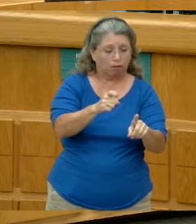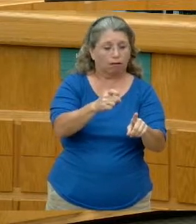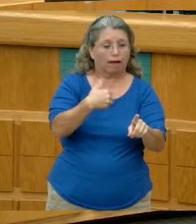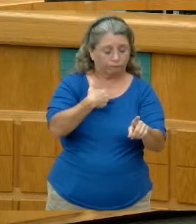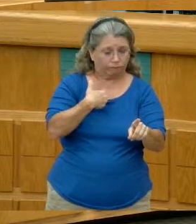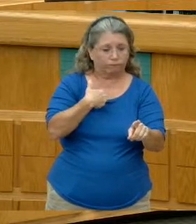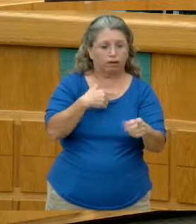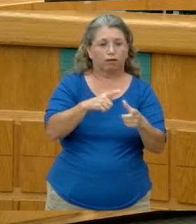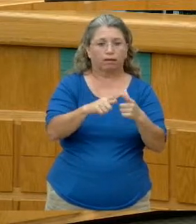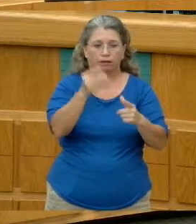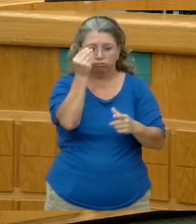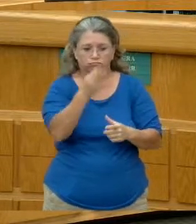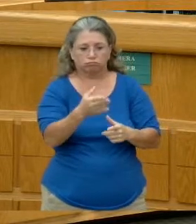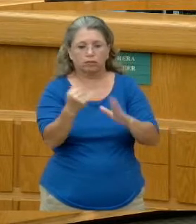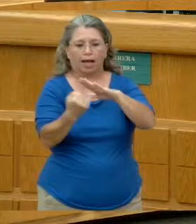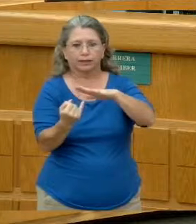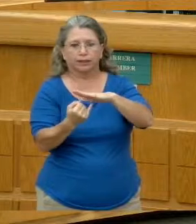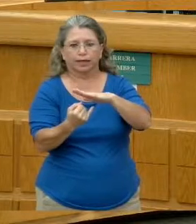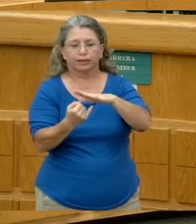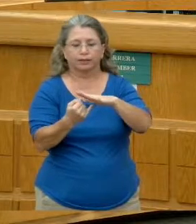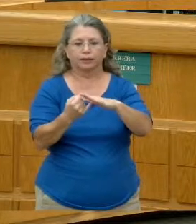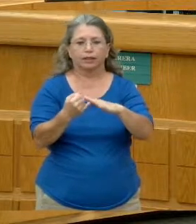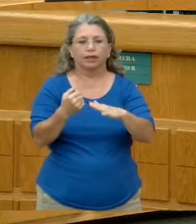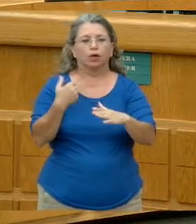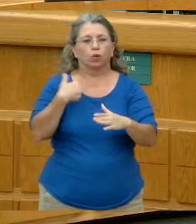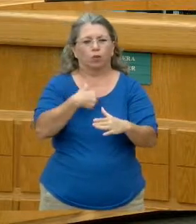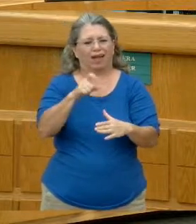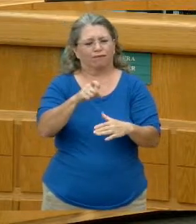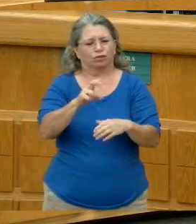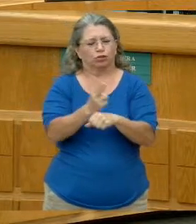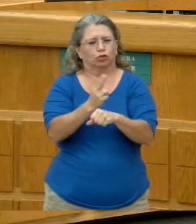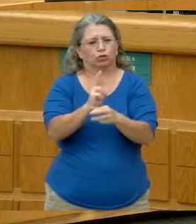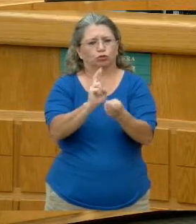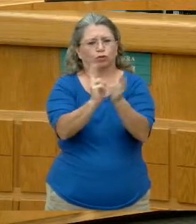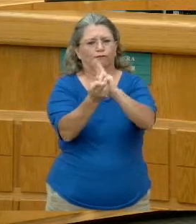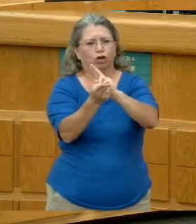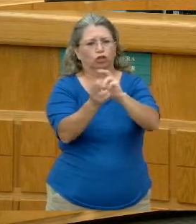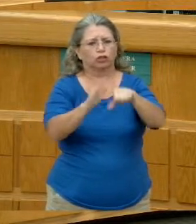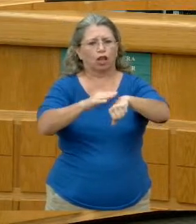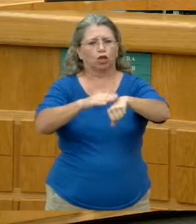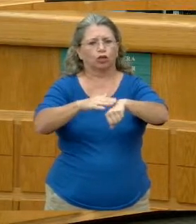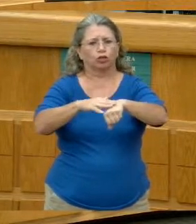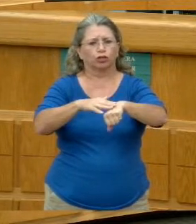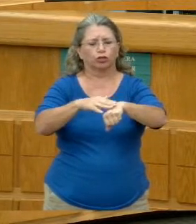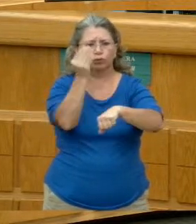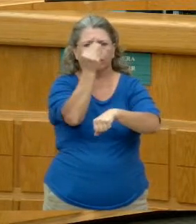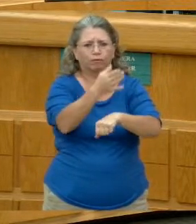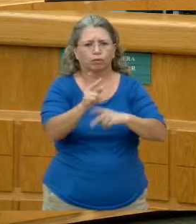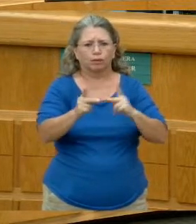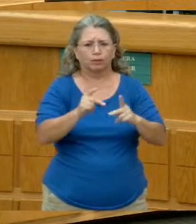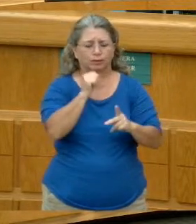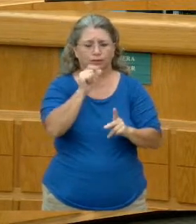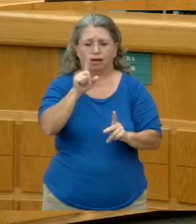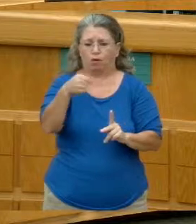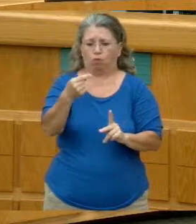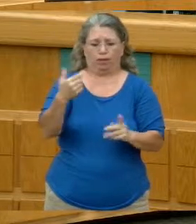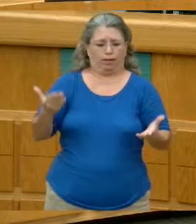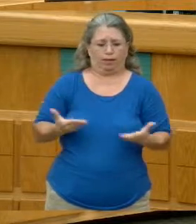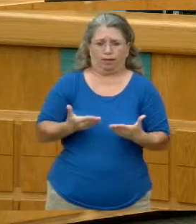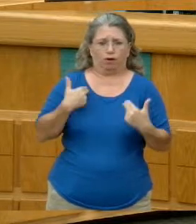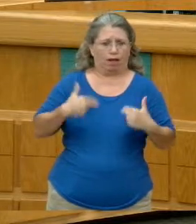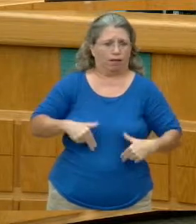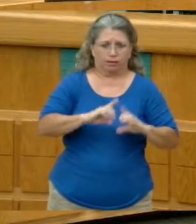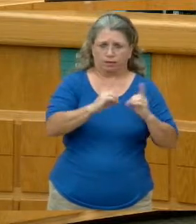we're using reverse alert, how inundated we are at this moment. And this isn't just here at the health department. It's in our